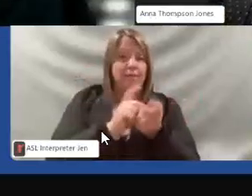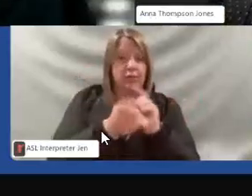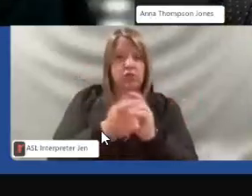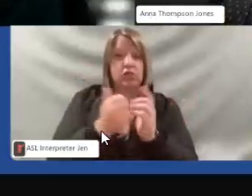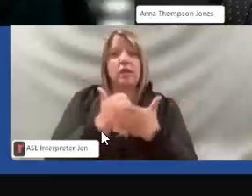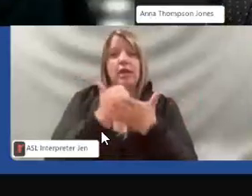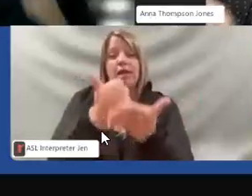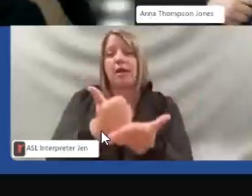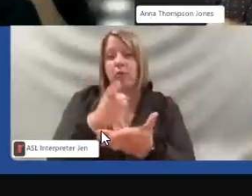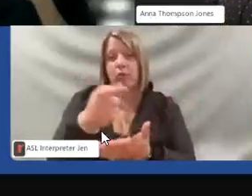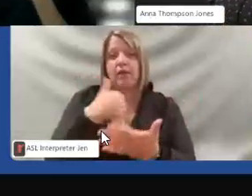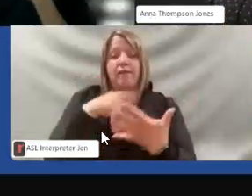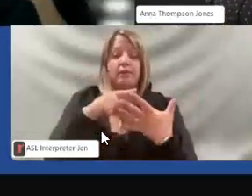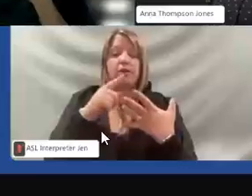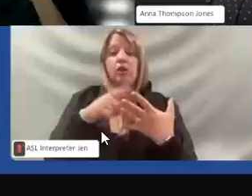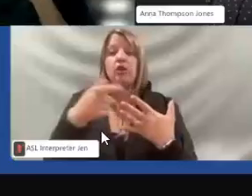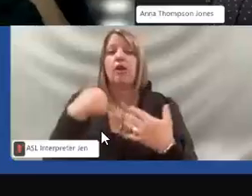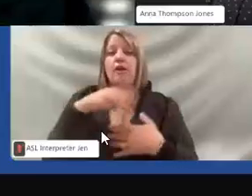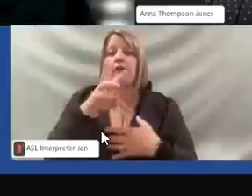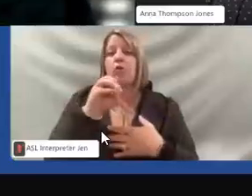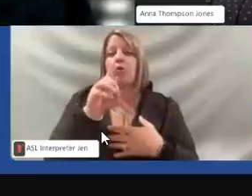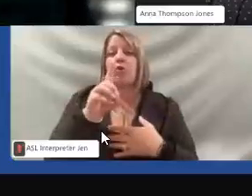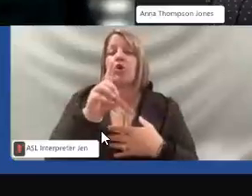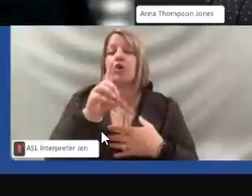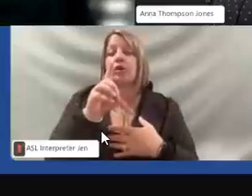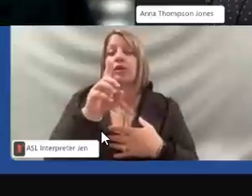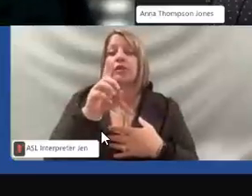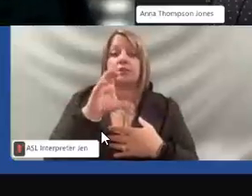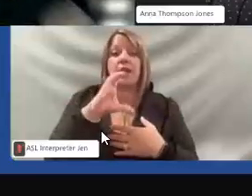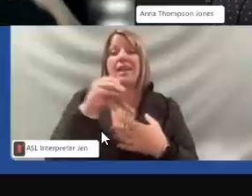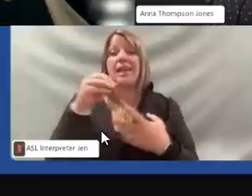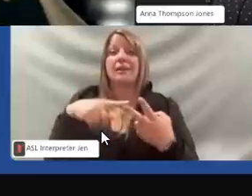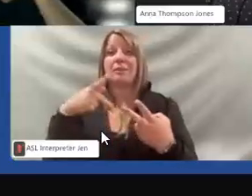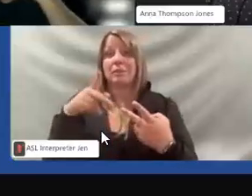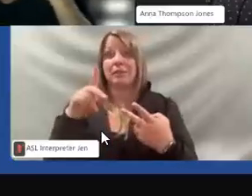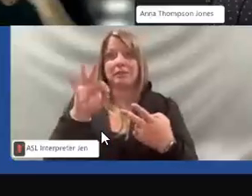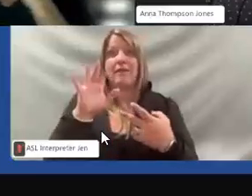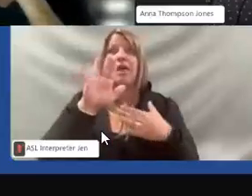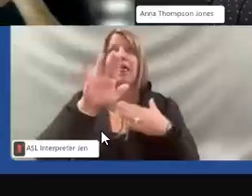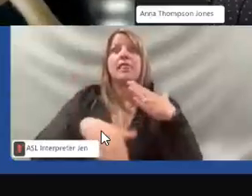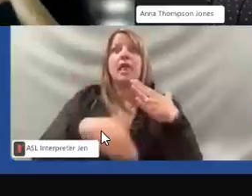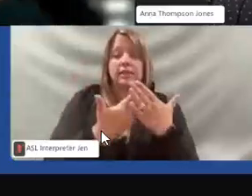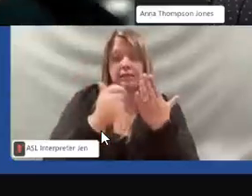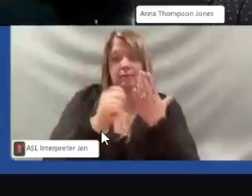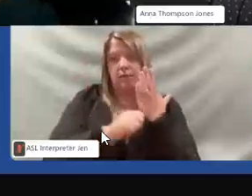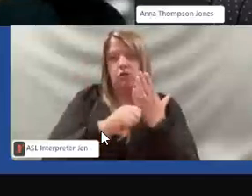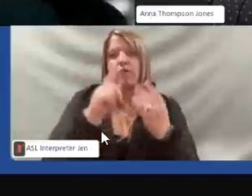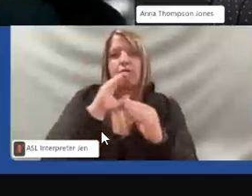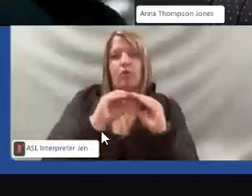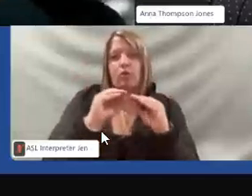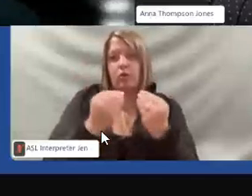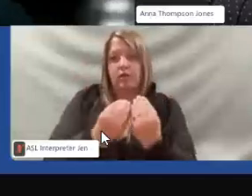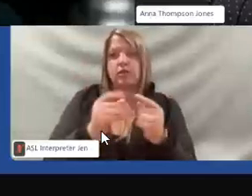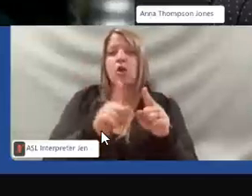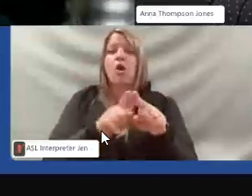you with this, you have a couple things. You have a Word document and a PDF, which is the entire policy manual for the organization. And then we also